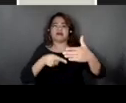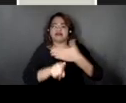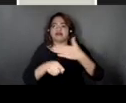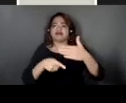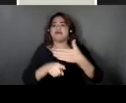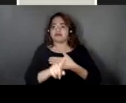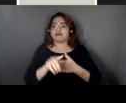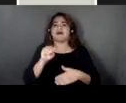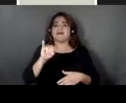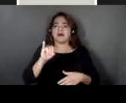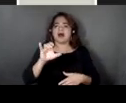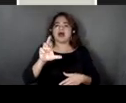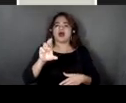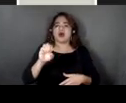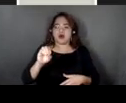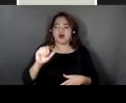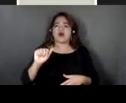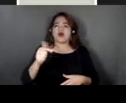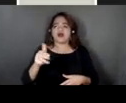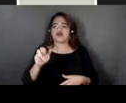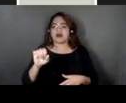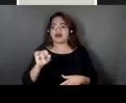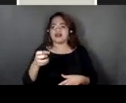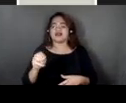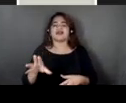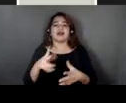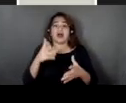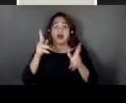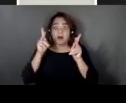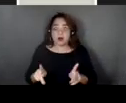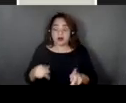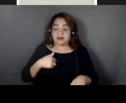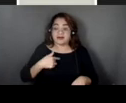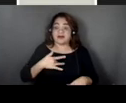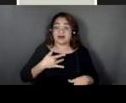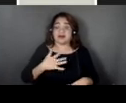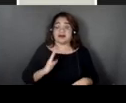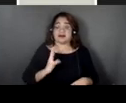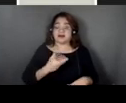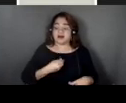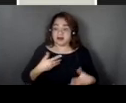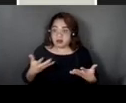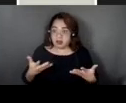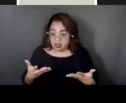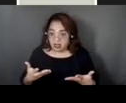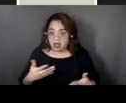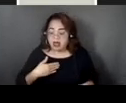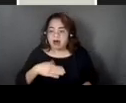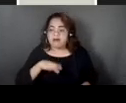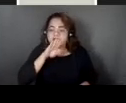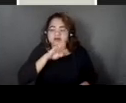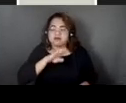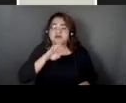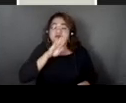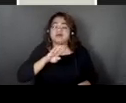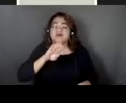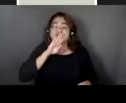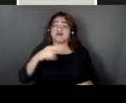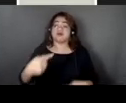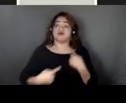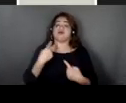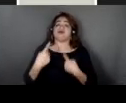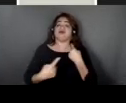a patient turn away and mistrust a system. And this has been very important for us to remember, because we're a